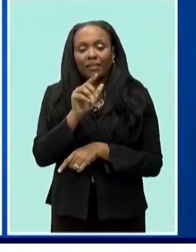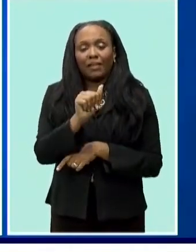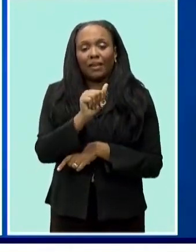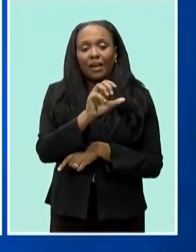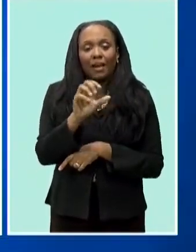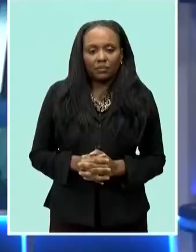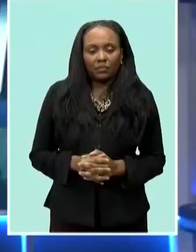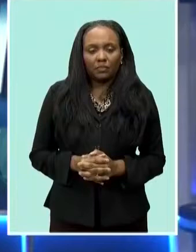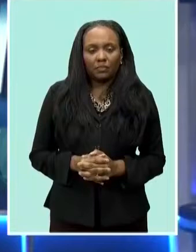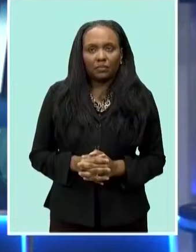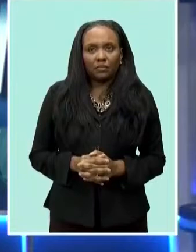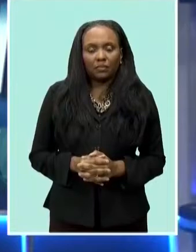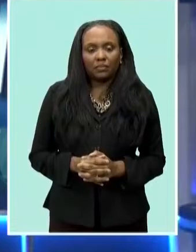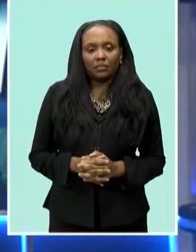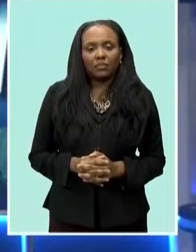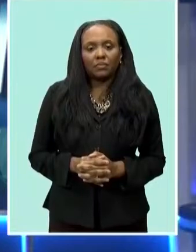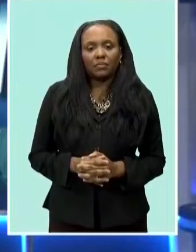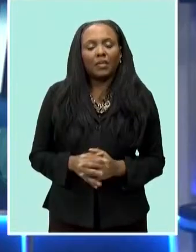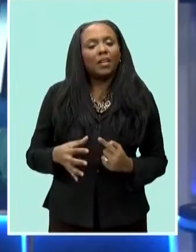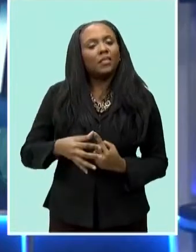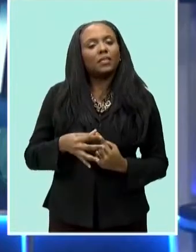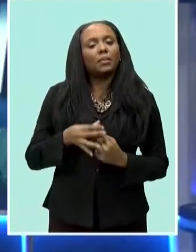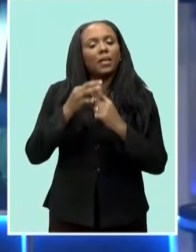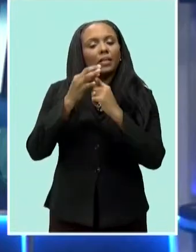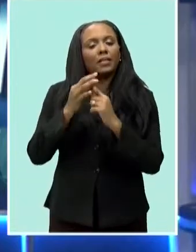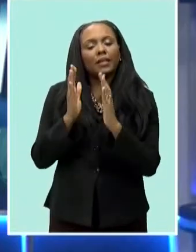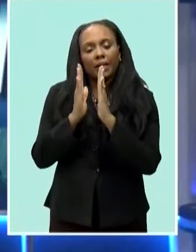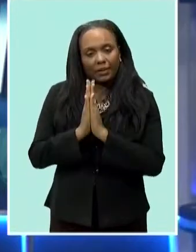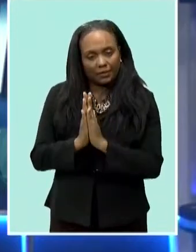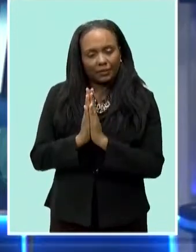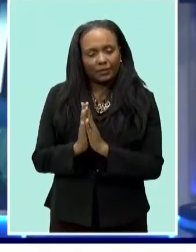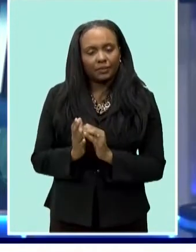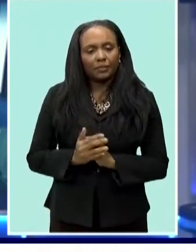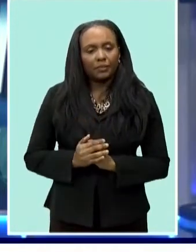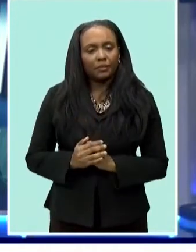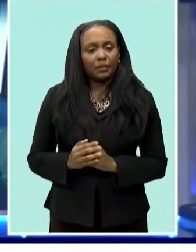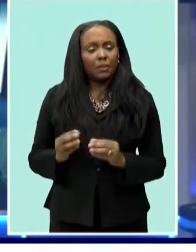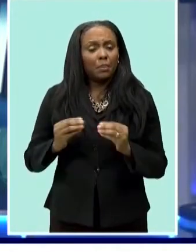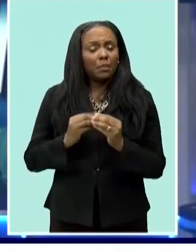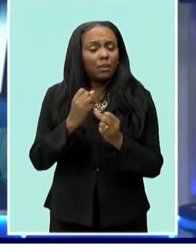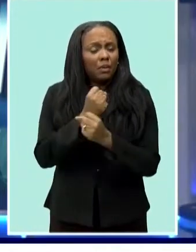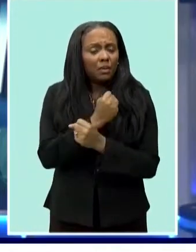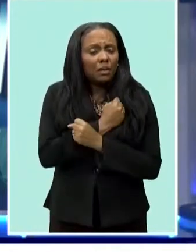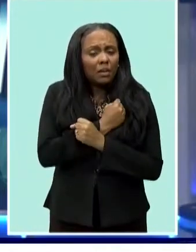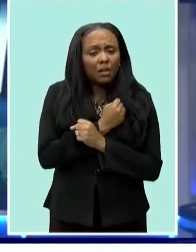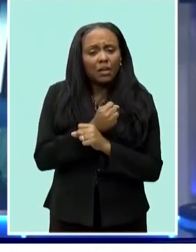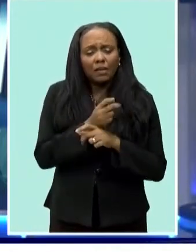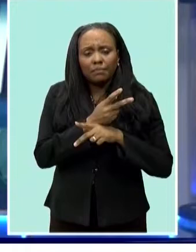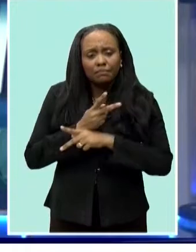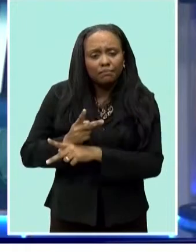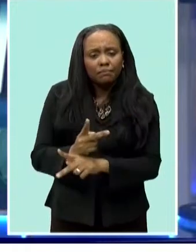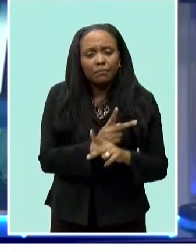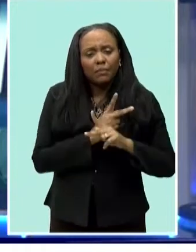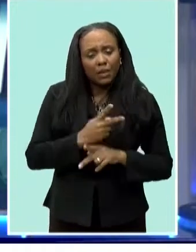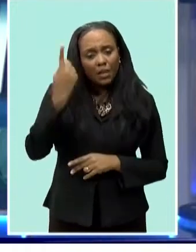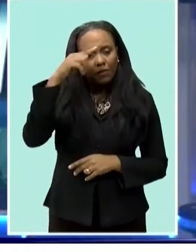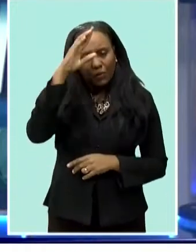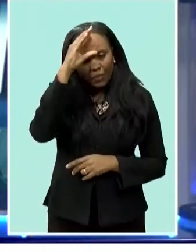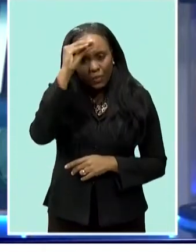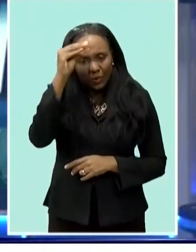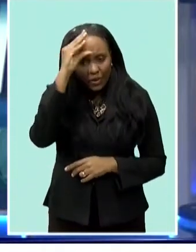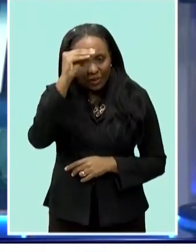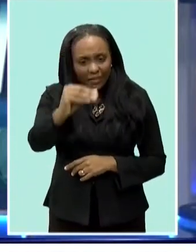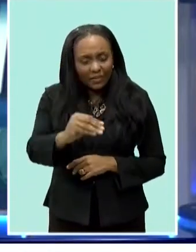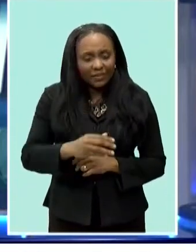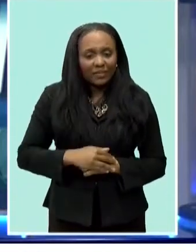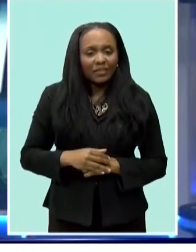Hotel. A special plea has been made for more love and attention to be given to the country's boys. It